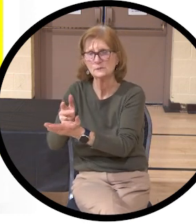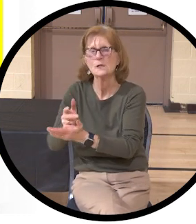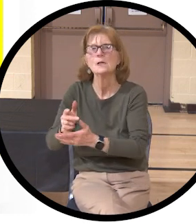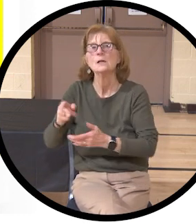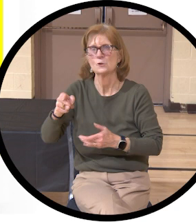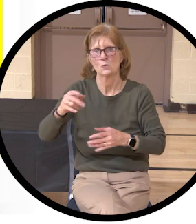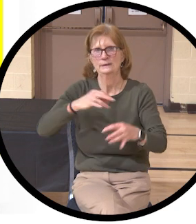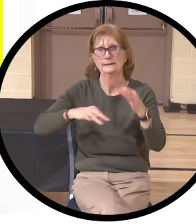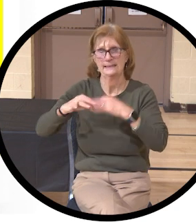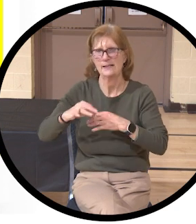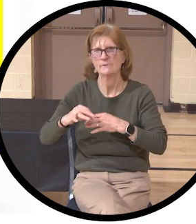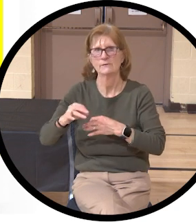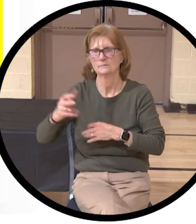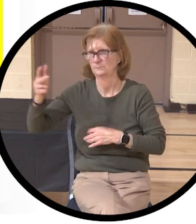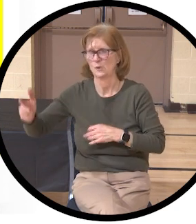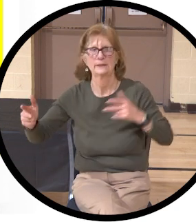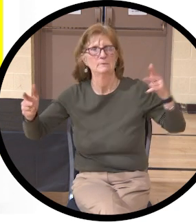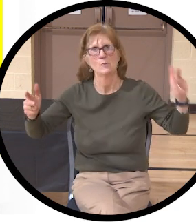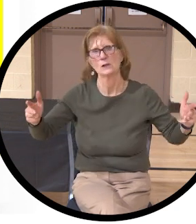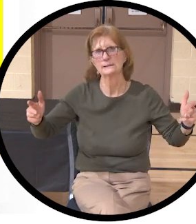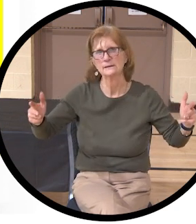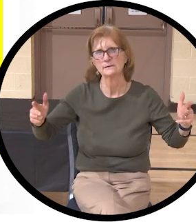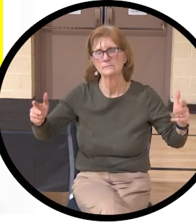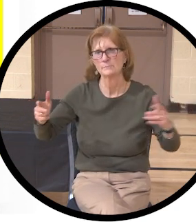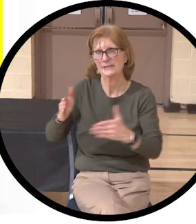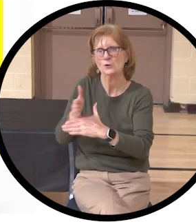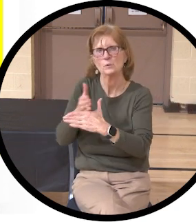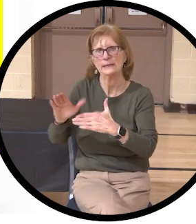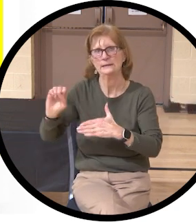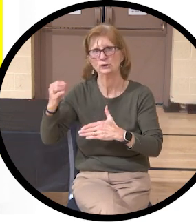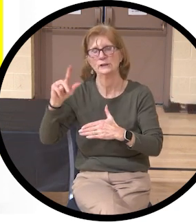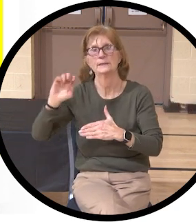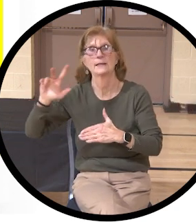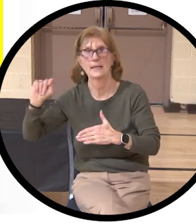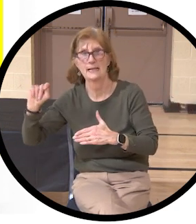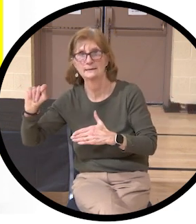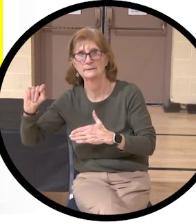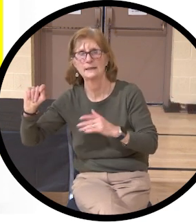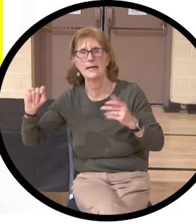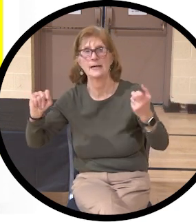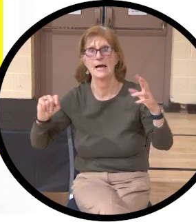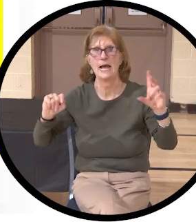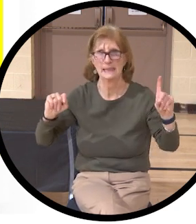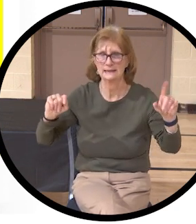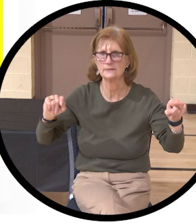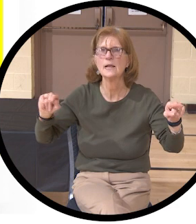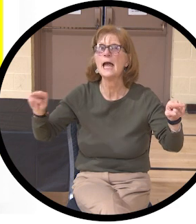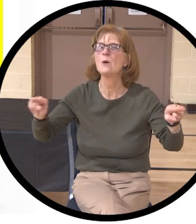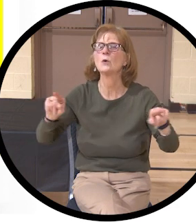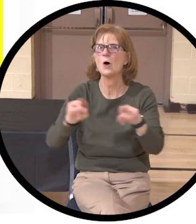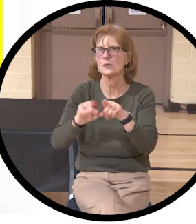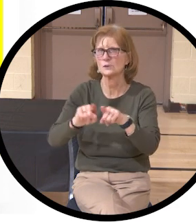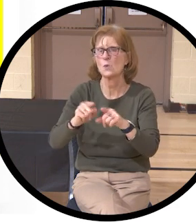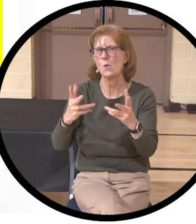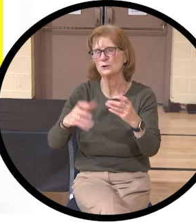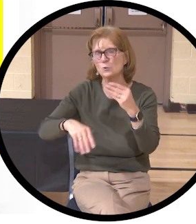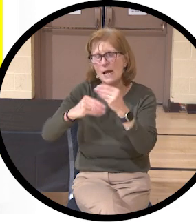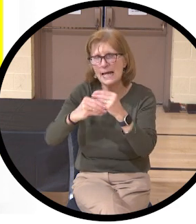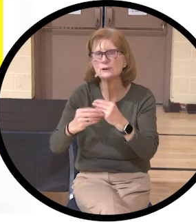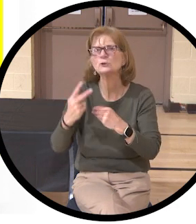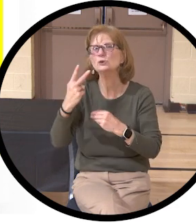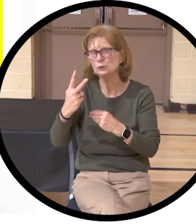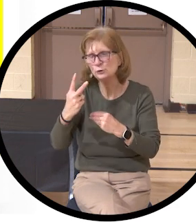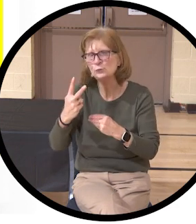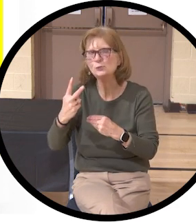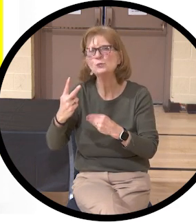instead of the two that you currently have between Chislett and Highland, and add 2 bike lanes. We are proposing different sides